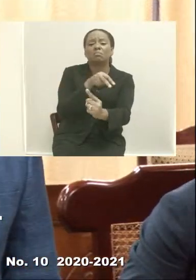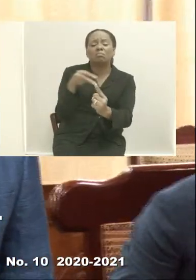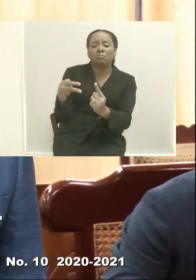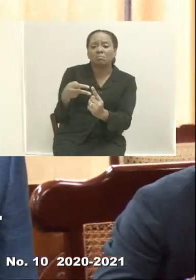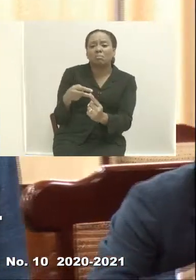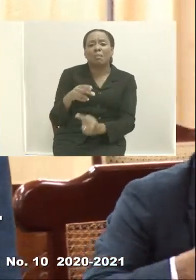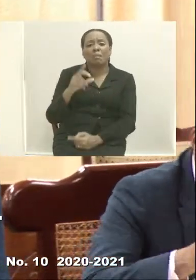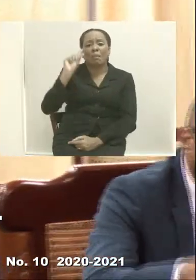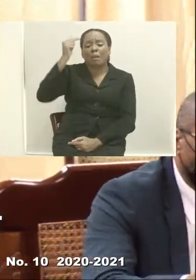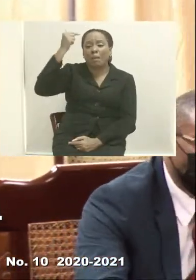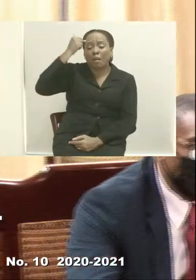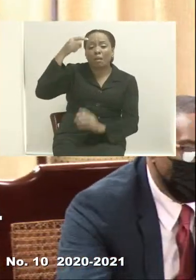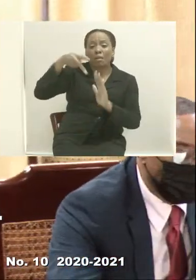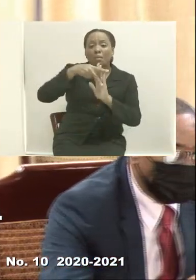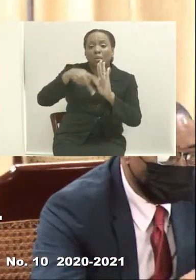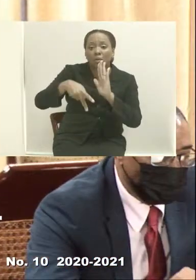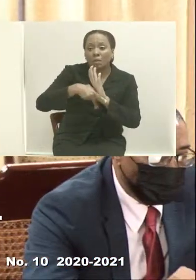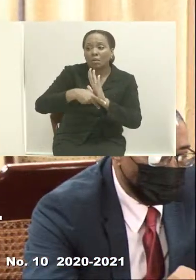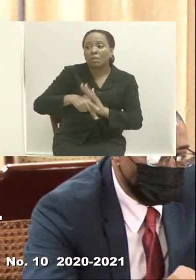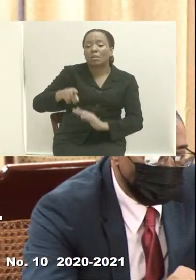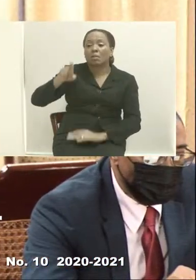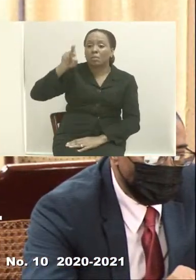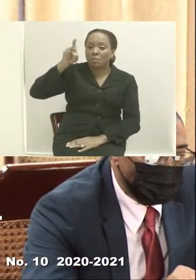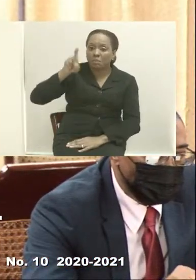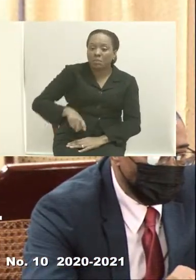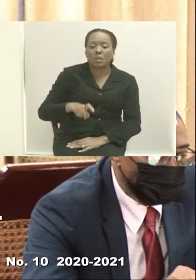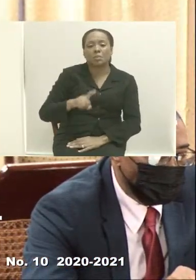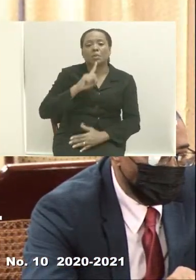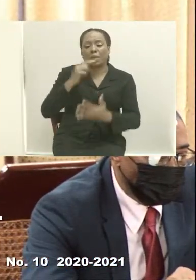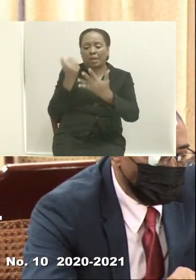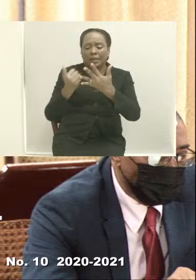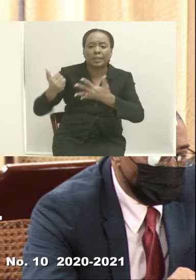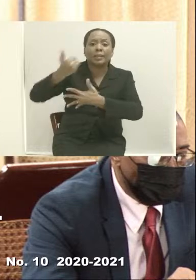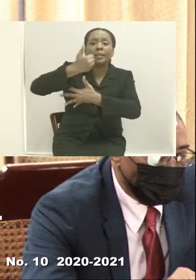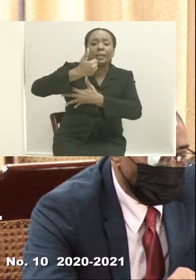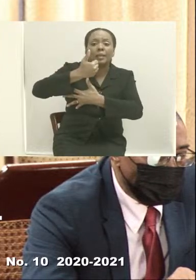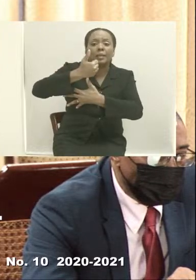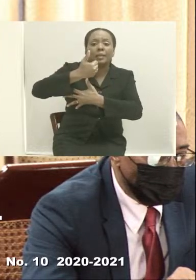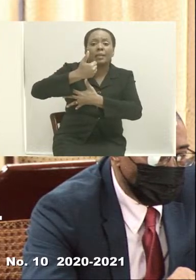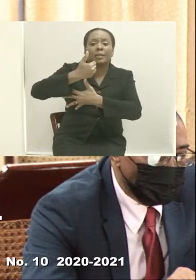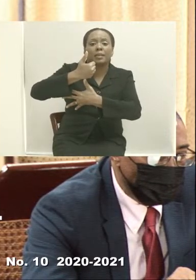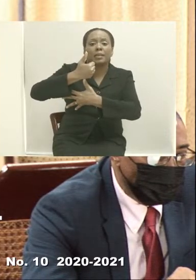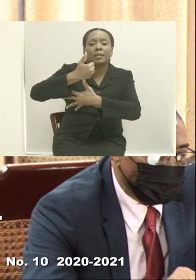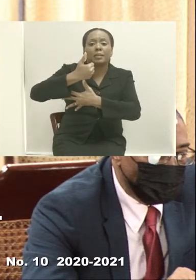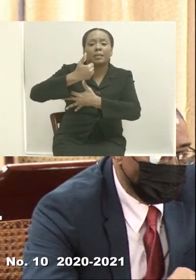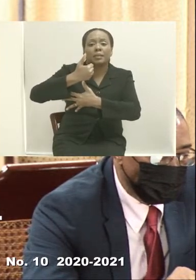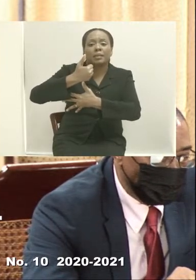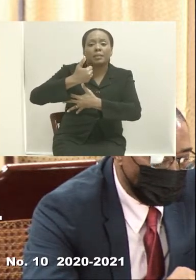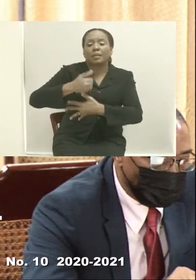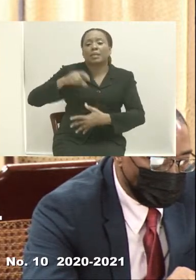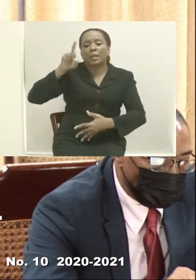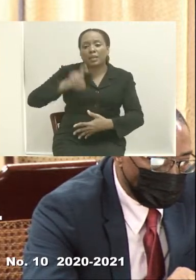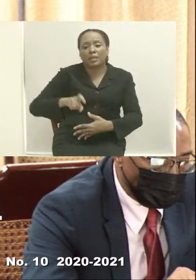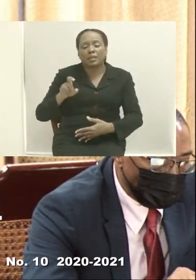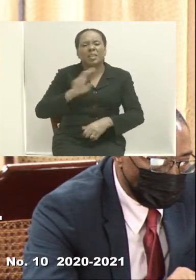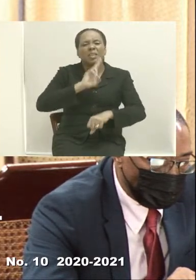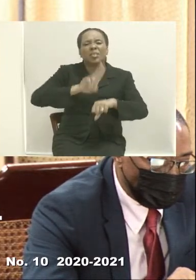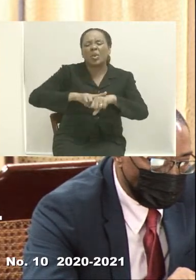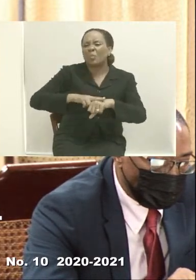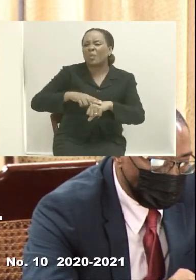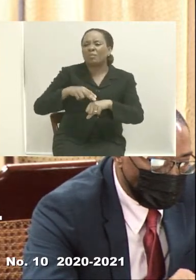policy must be driven as a priority by a need to redress that situation and to create